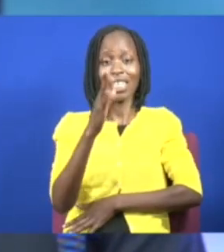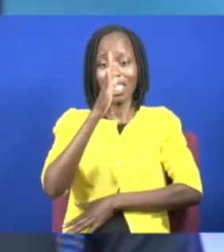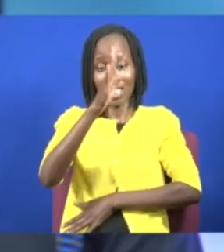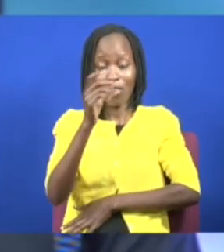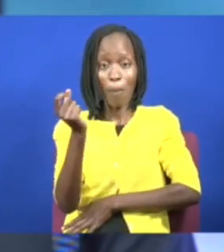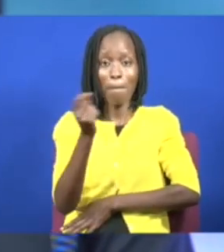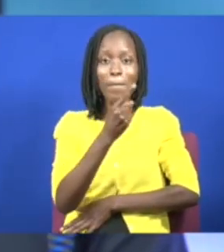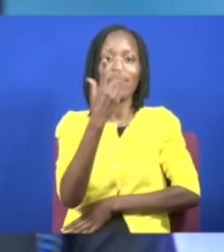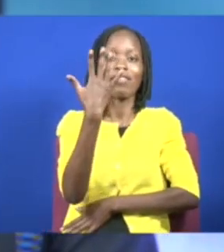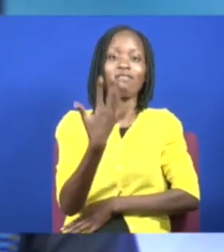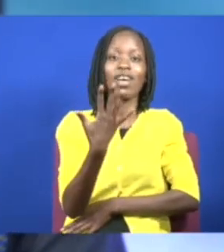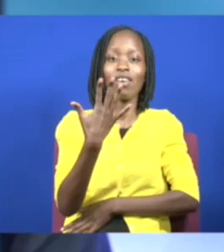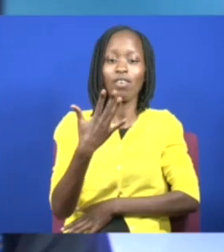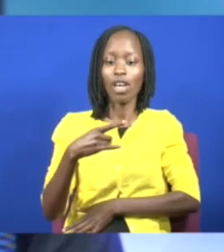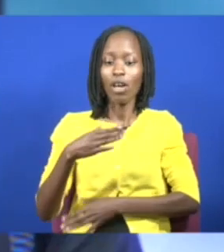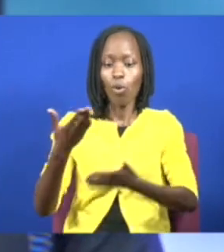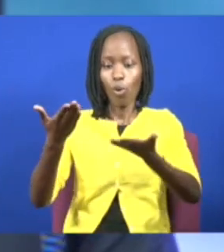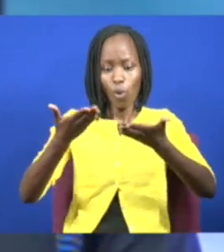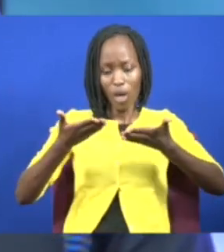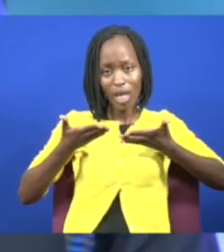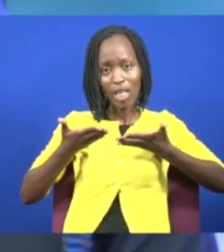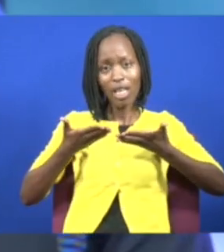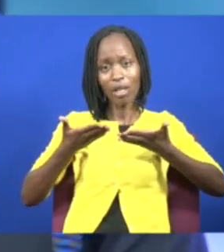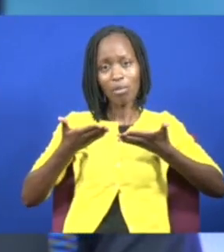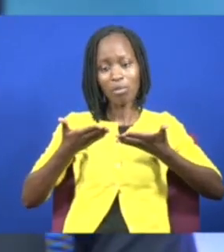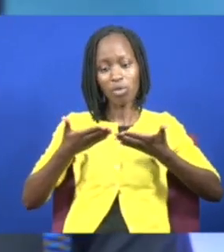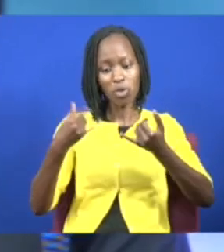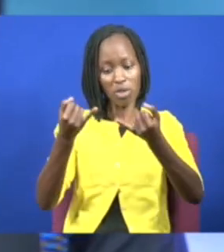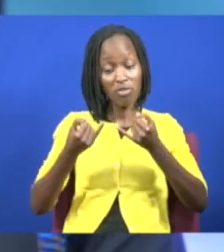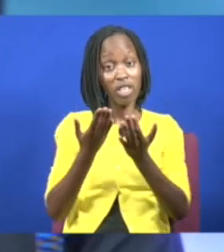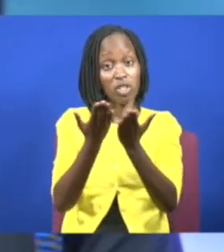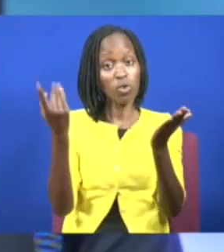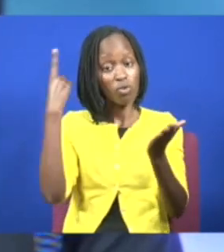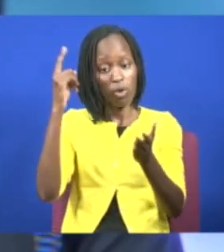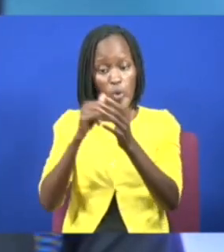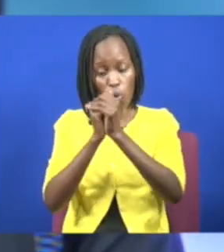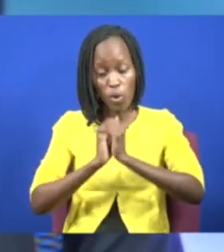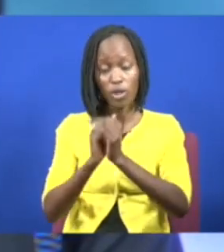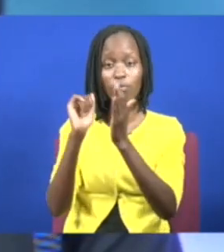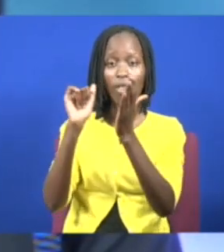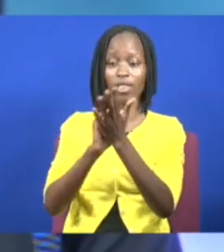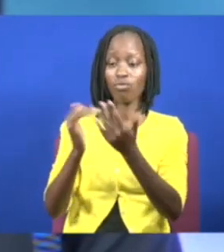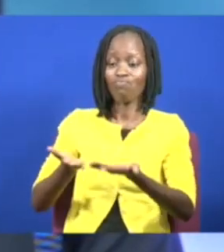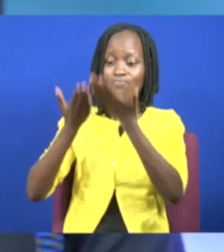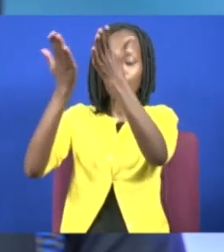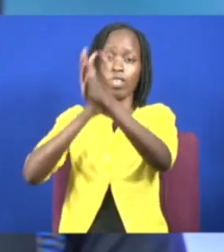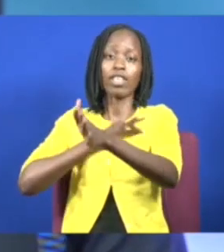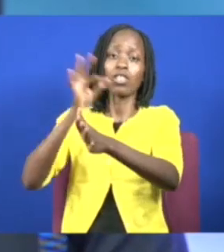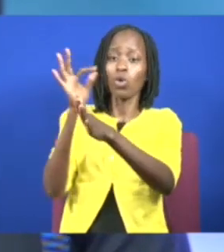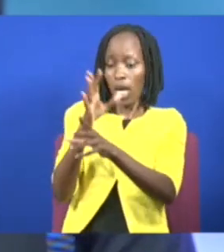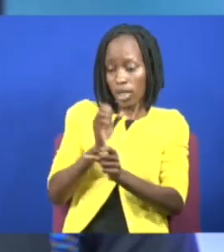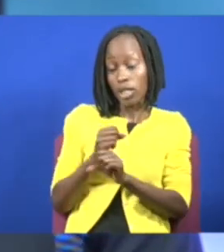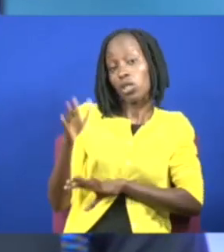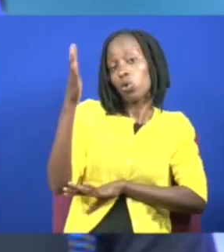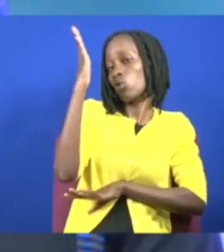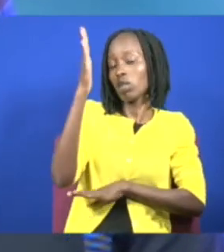We thank God for you as we usher in to worship, and we want to invite you for worship that lifts the soul as we trust God